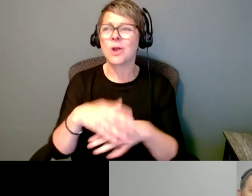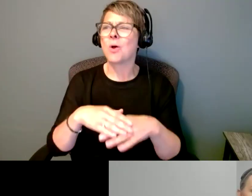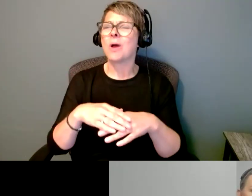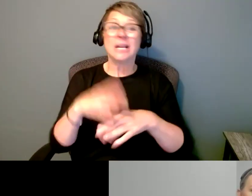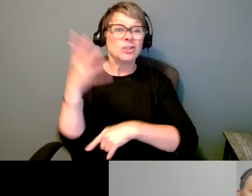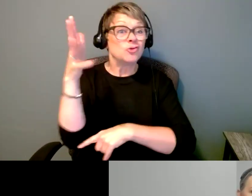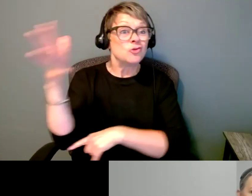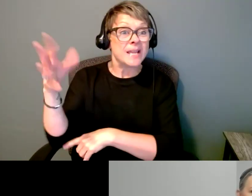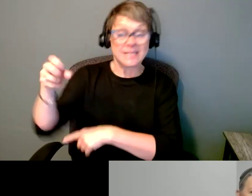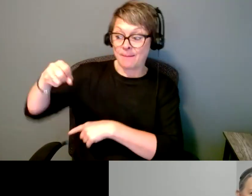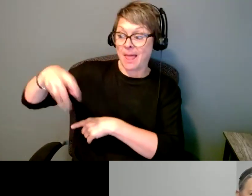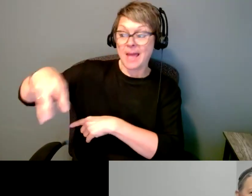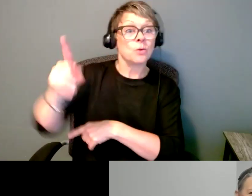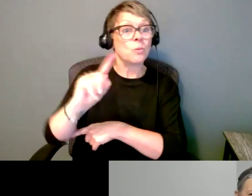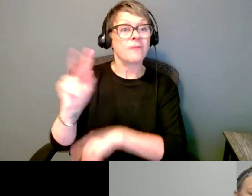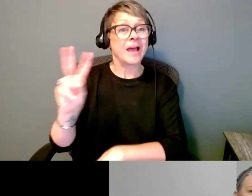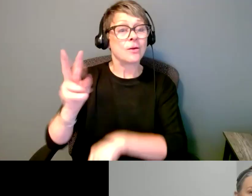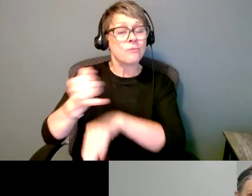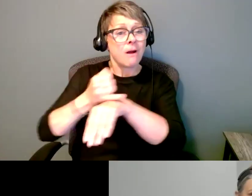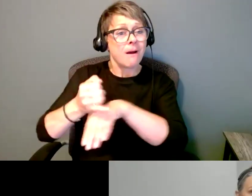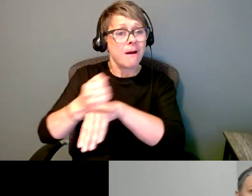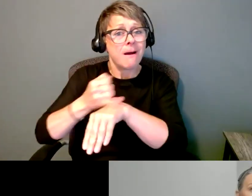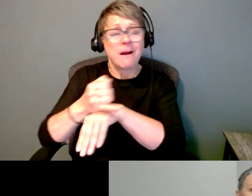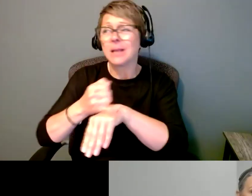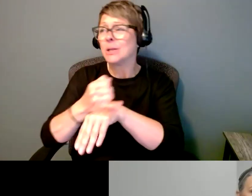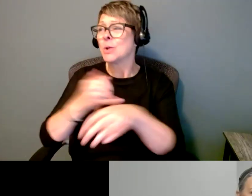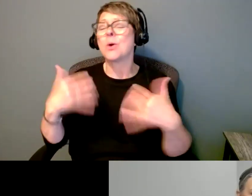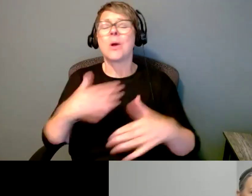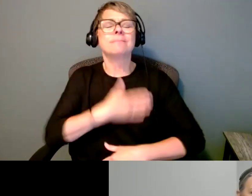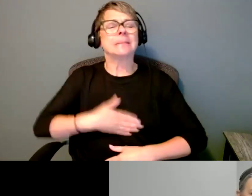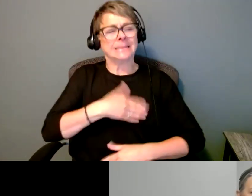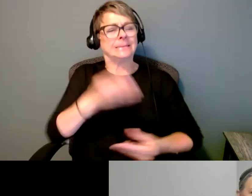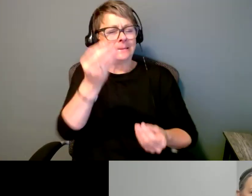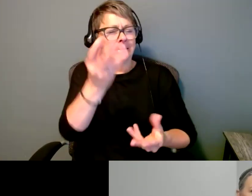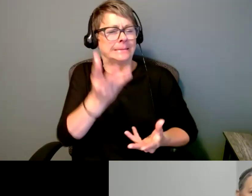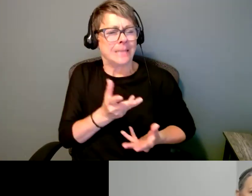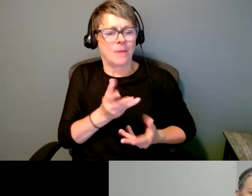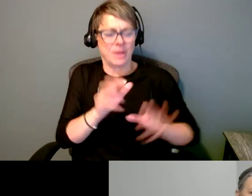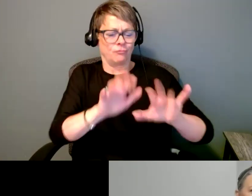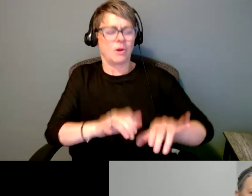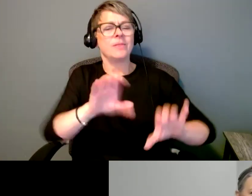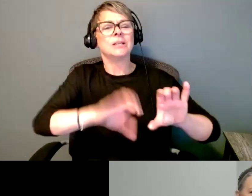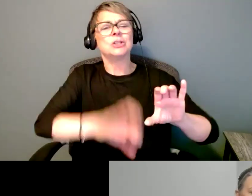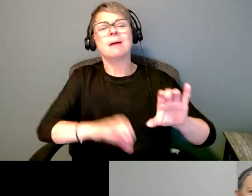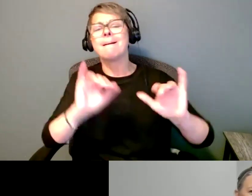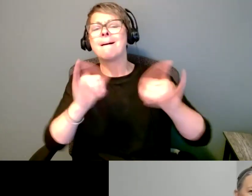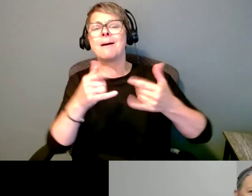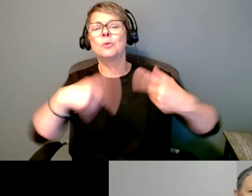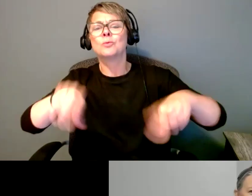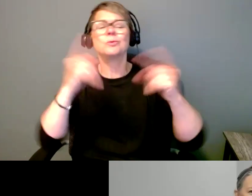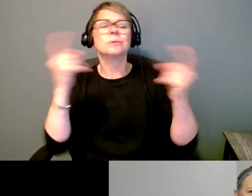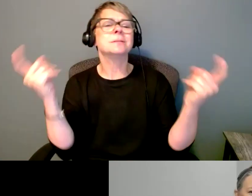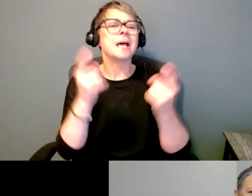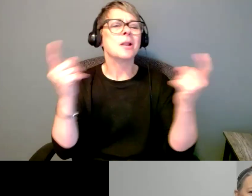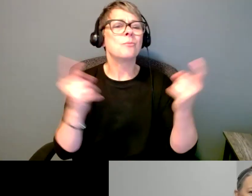being planted on Vancouver Island. Share with us a little bit in the chat of what you're doing to celebrate World Elder